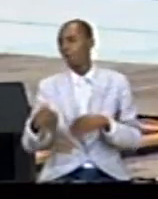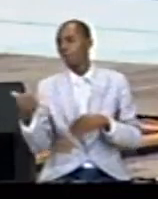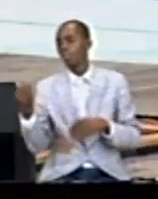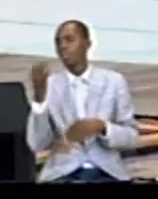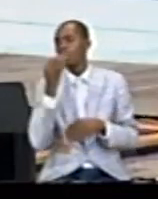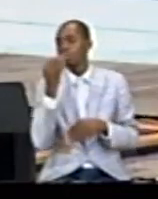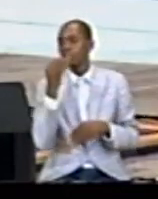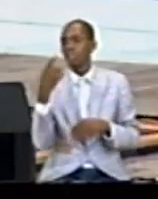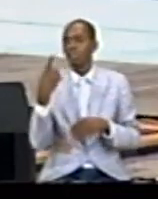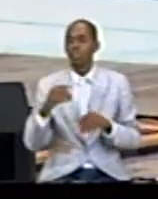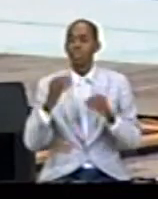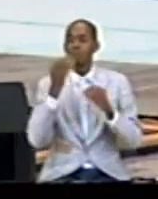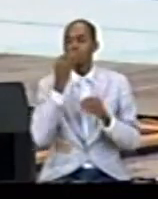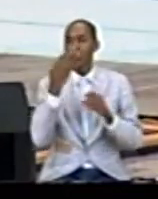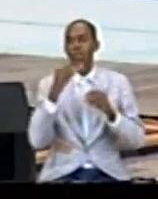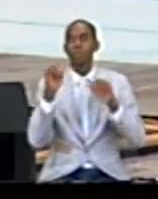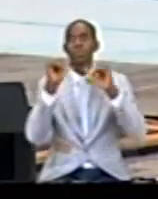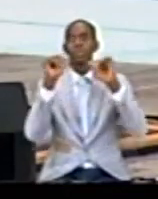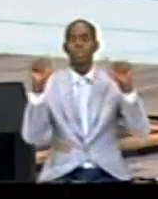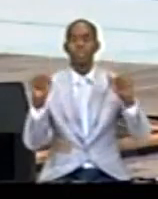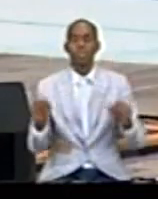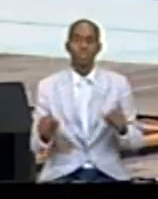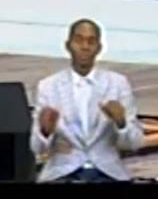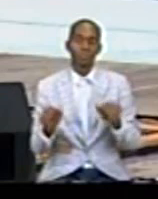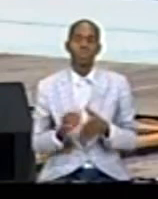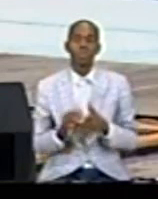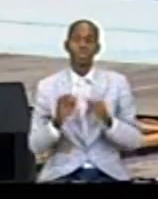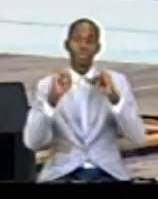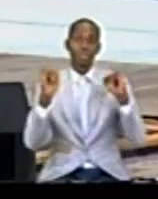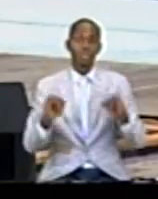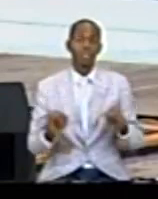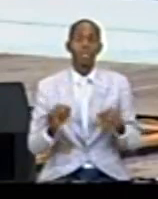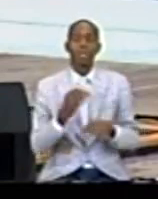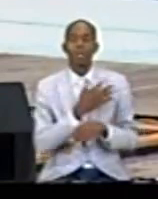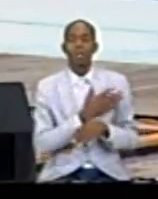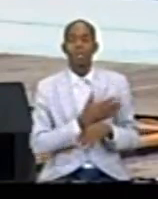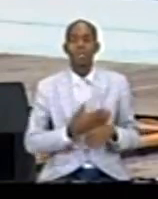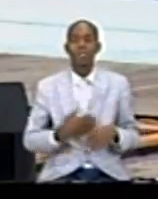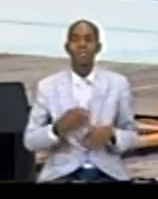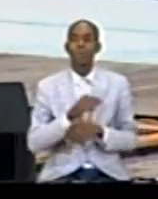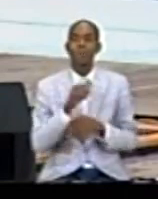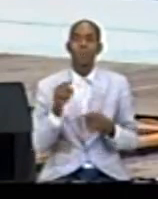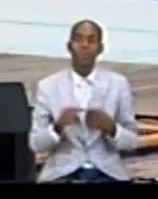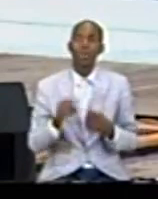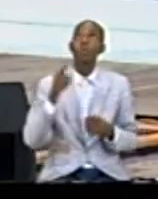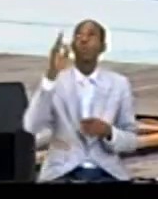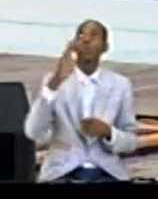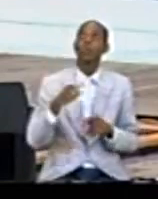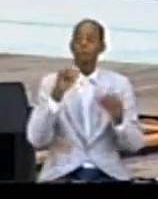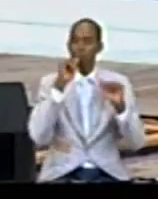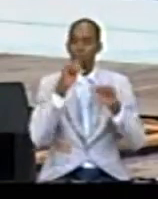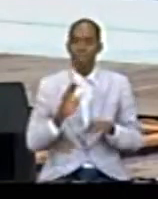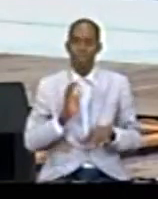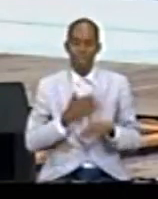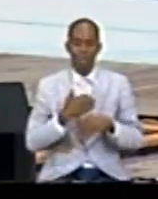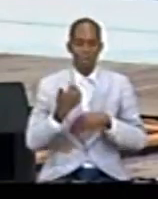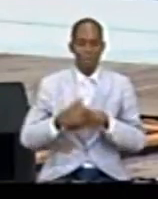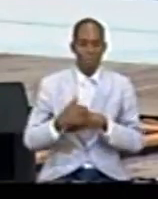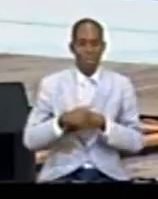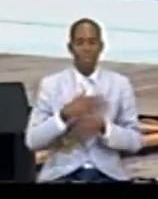bread and our water, look up here so I can talk to you. I said, when he blesses our bread and our